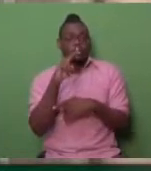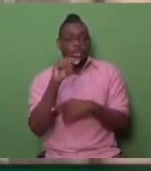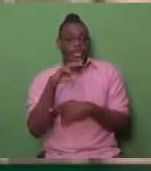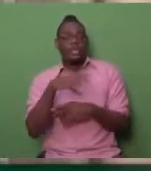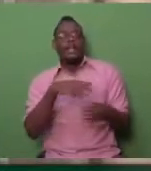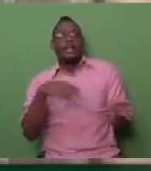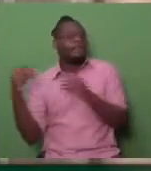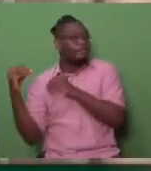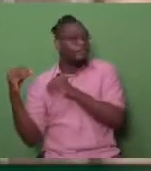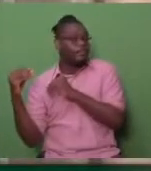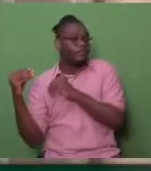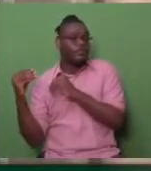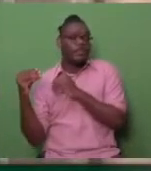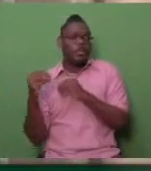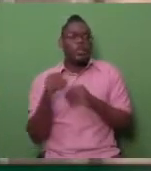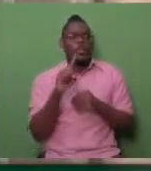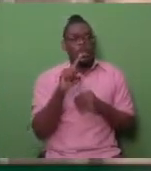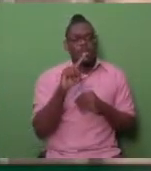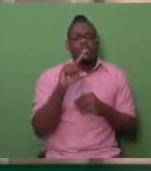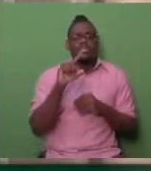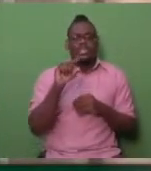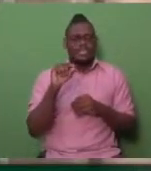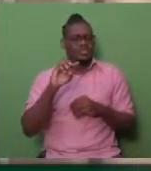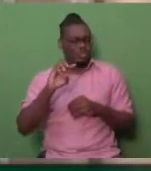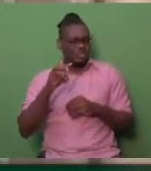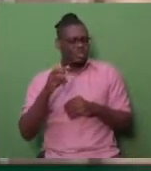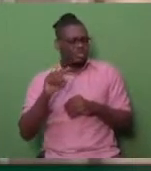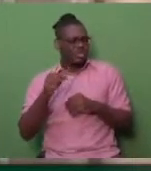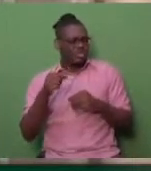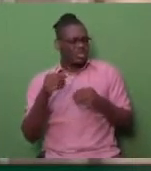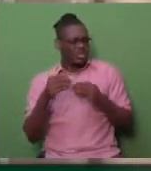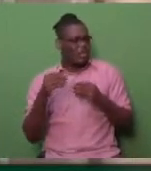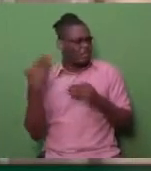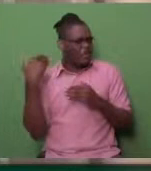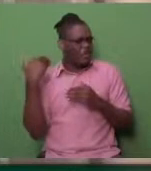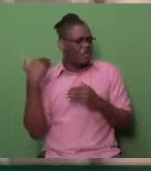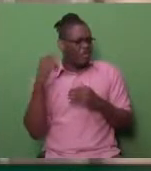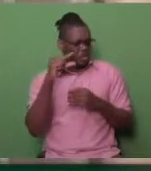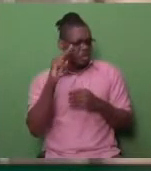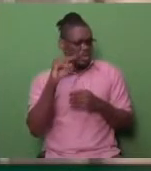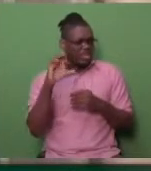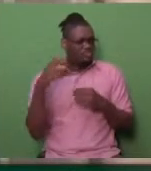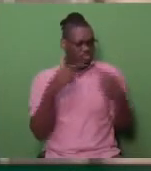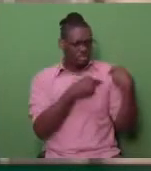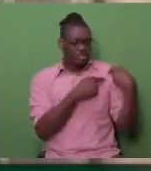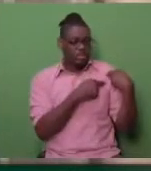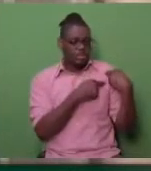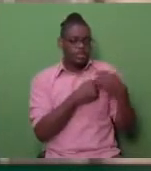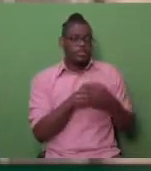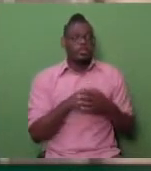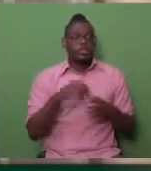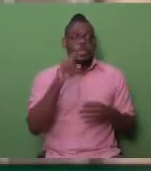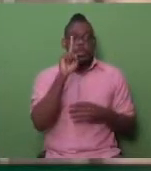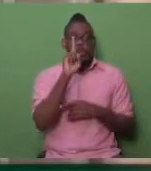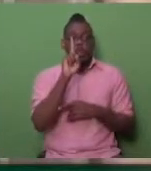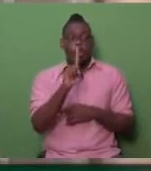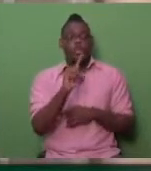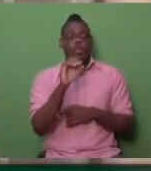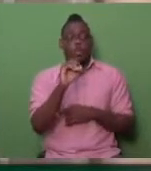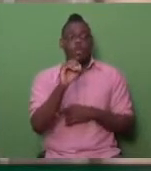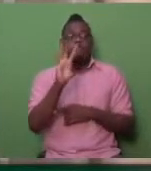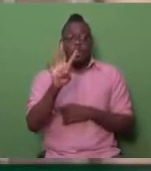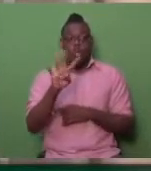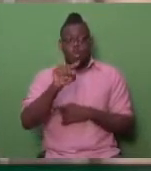$126,000. Today, under this incompetent government, GDP per capita has fallen to $104,000. And here's a stubborn